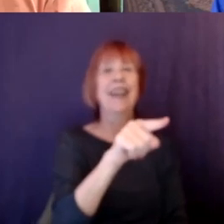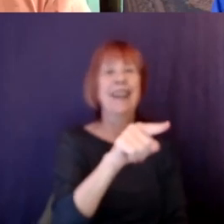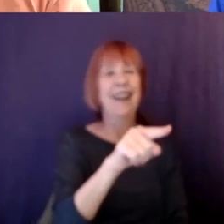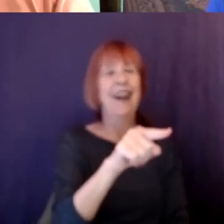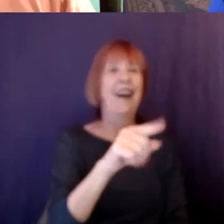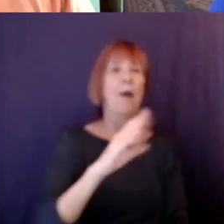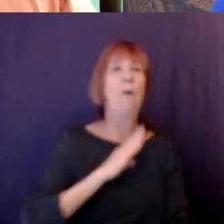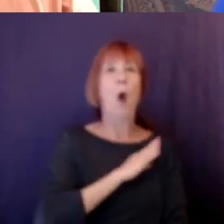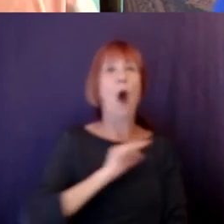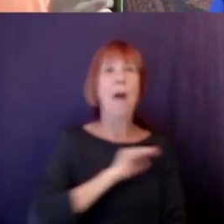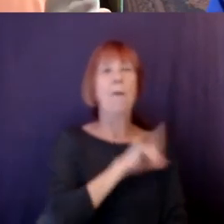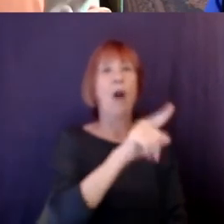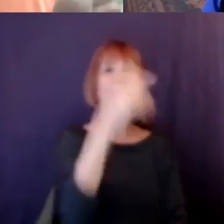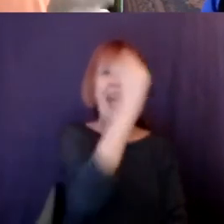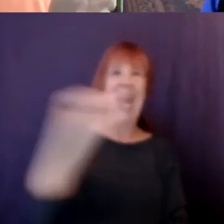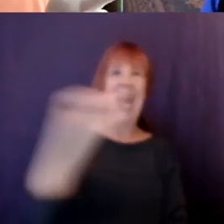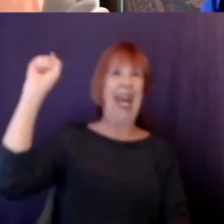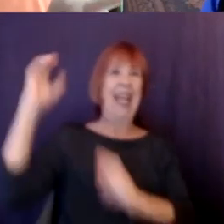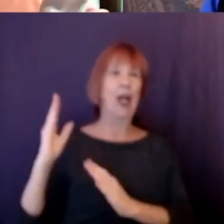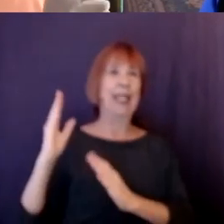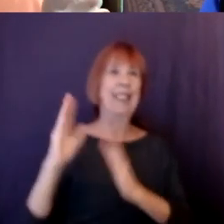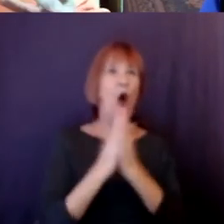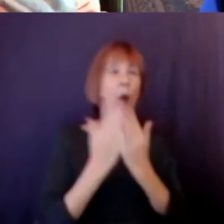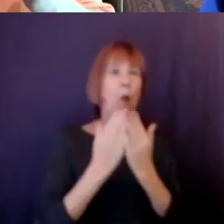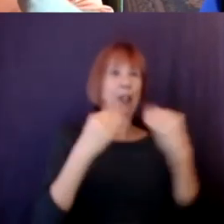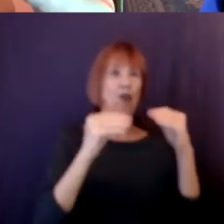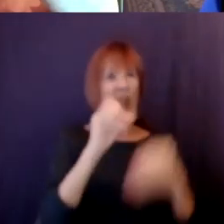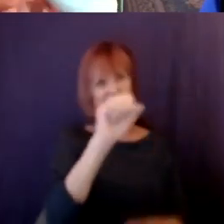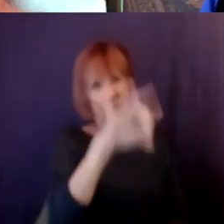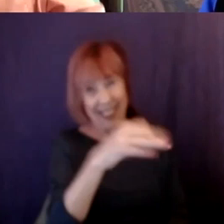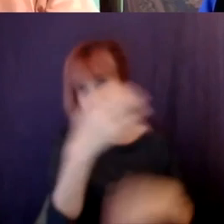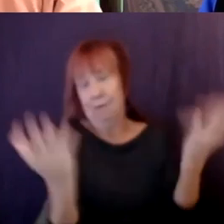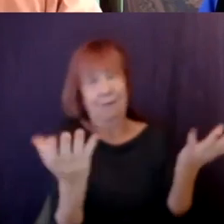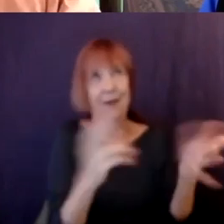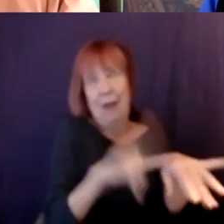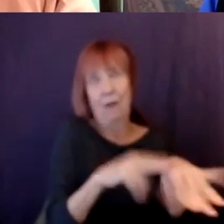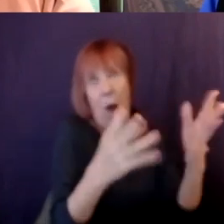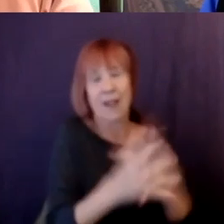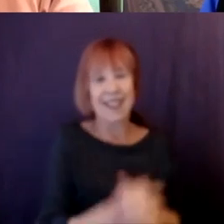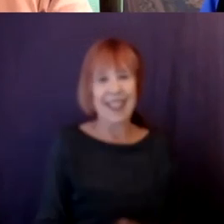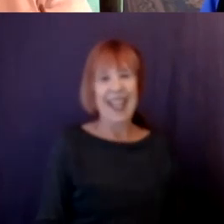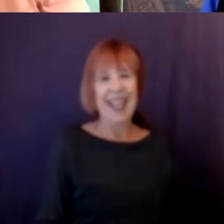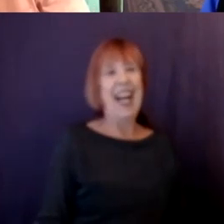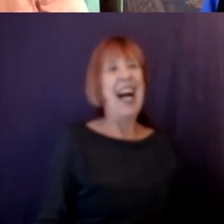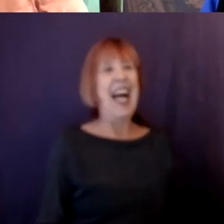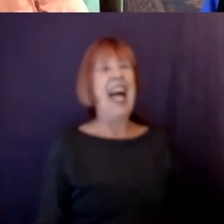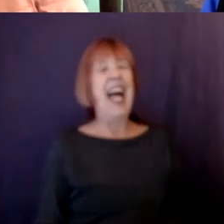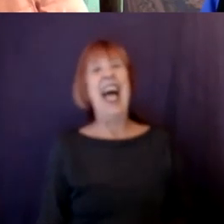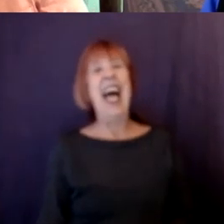Francisco. But of course, right? I mean, yeah. And